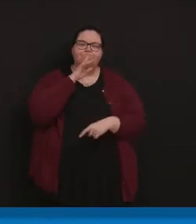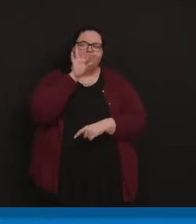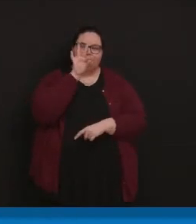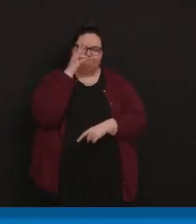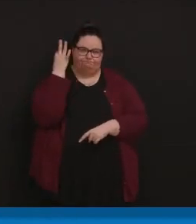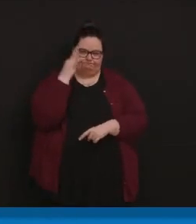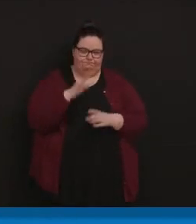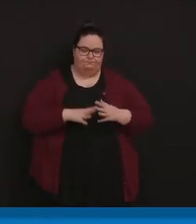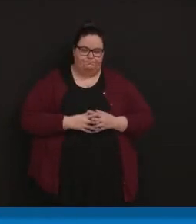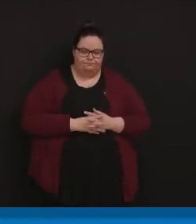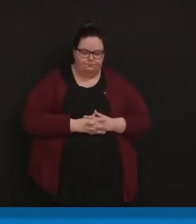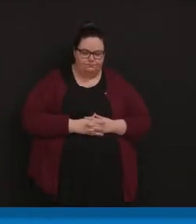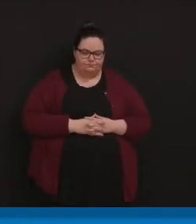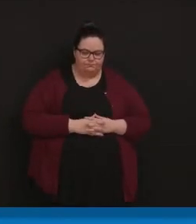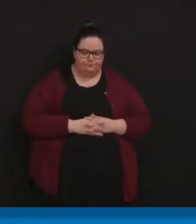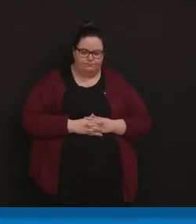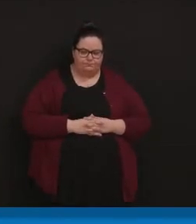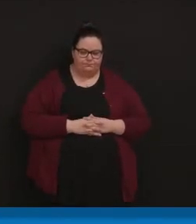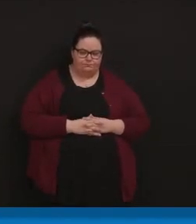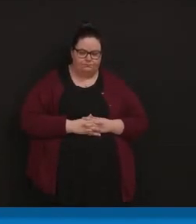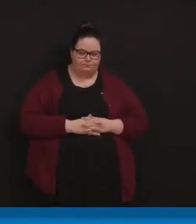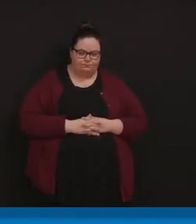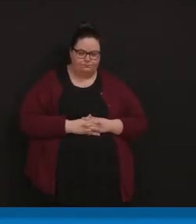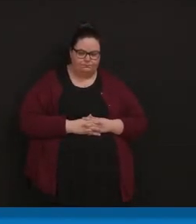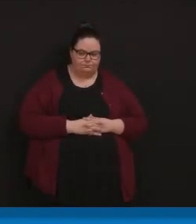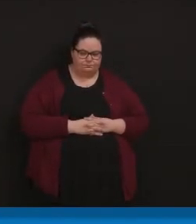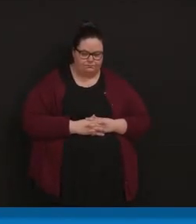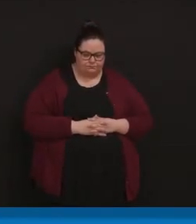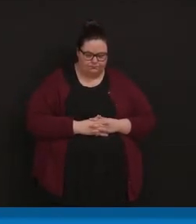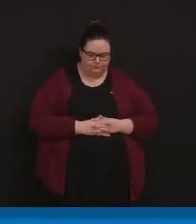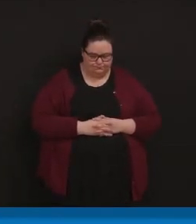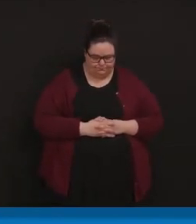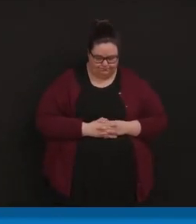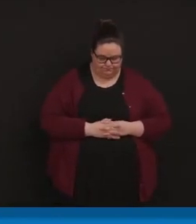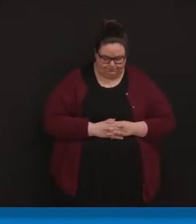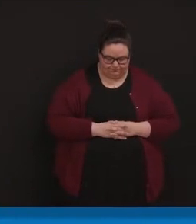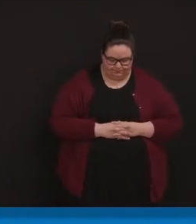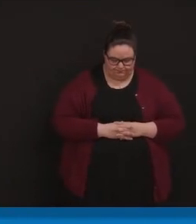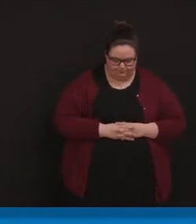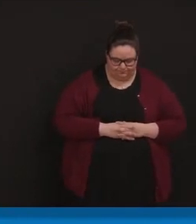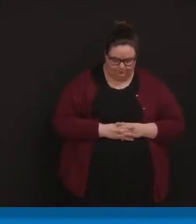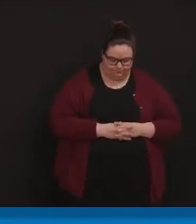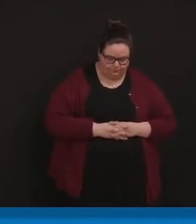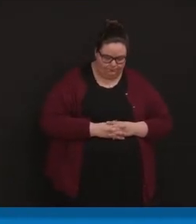I think the number of people who were tested are